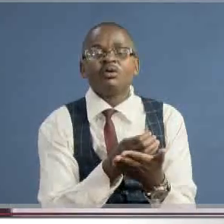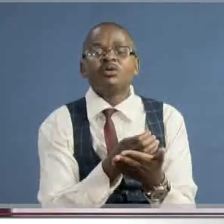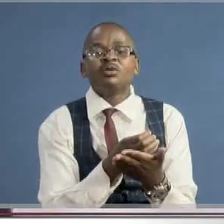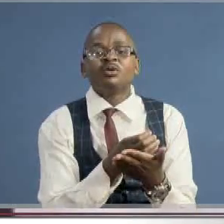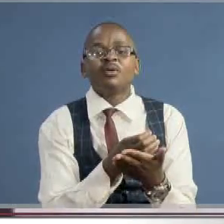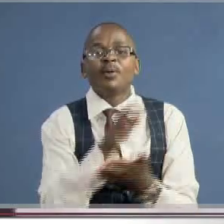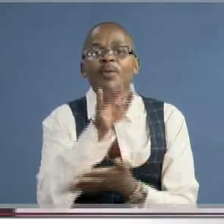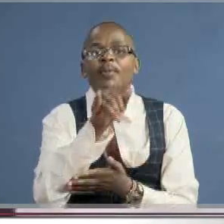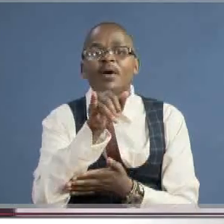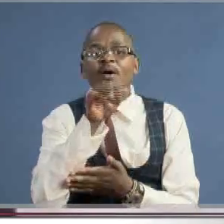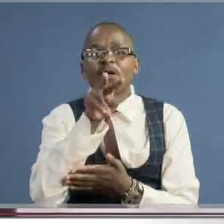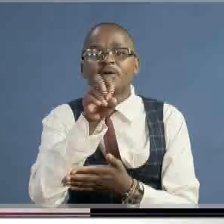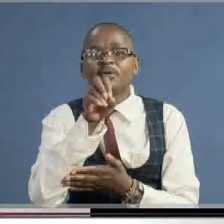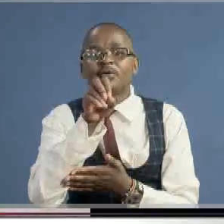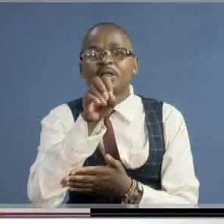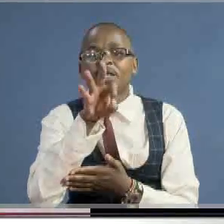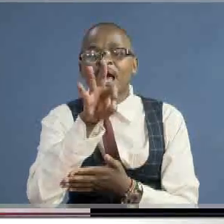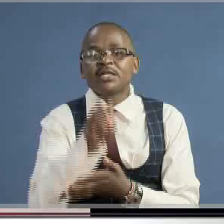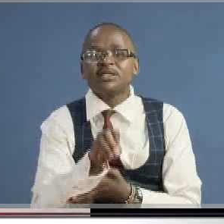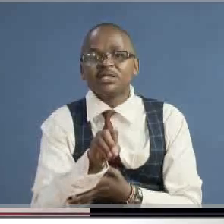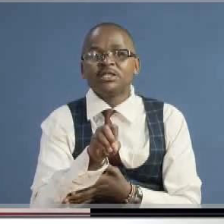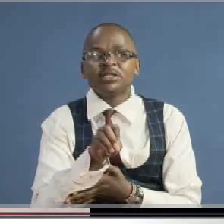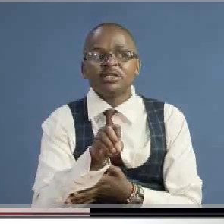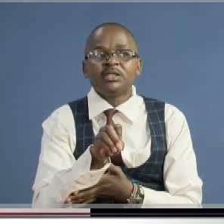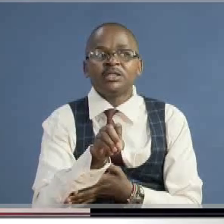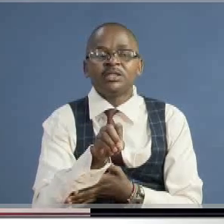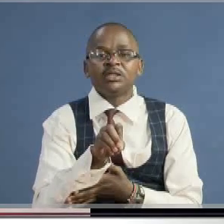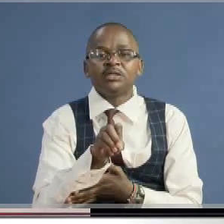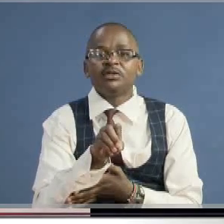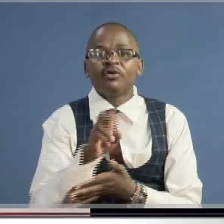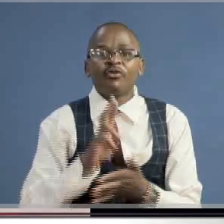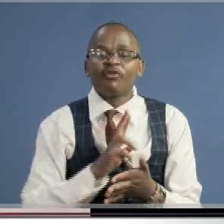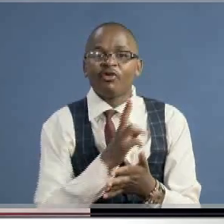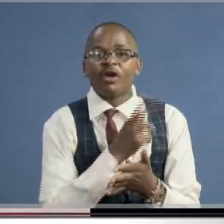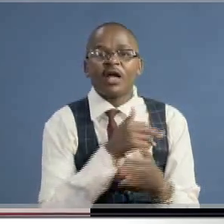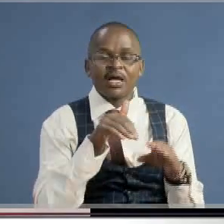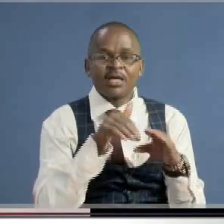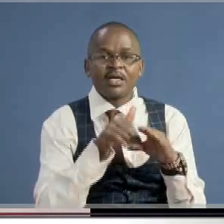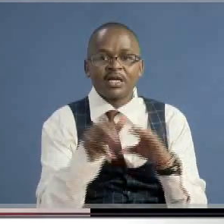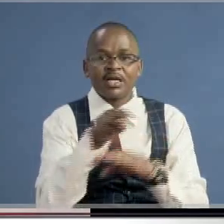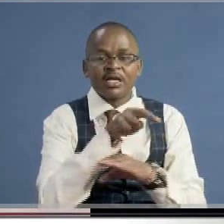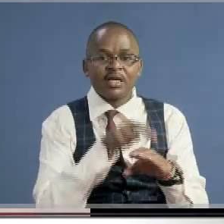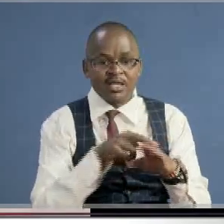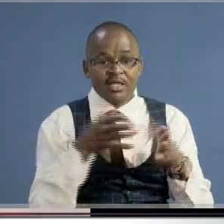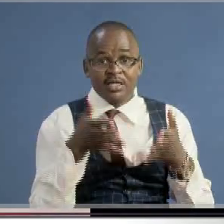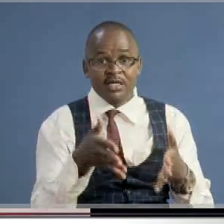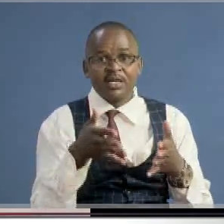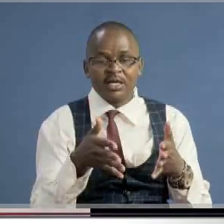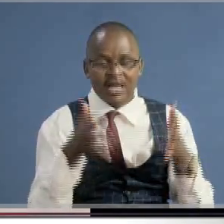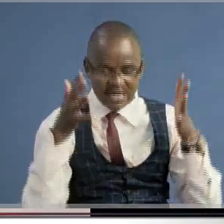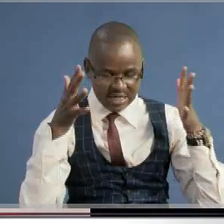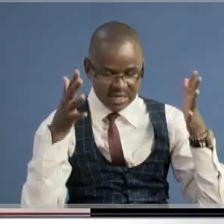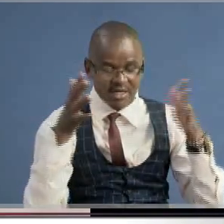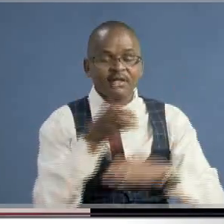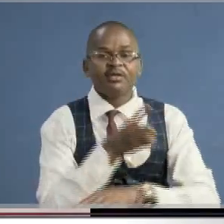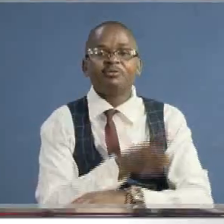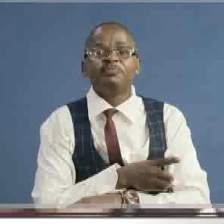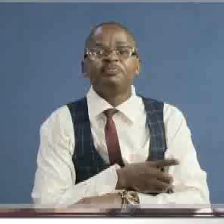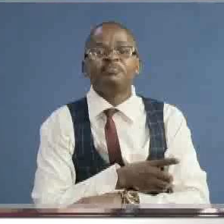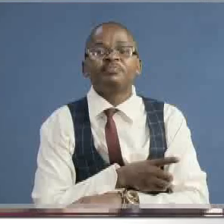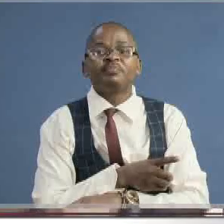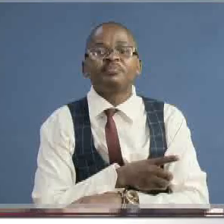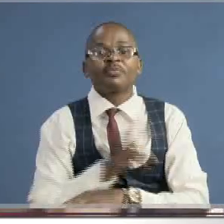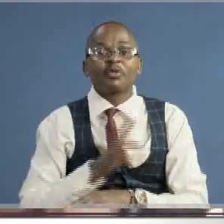by 2030 so for us International Police Service this is a great day